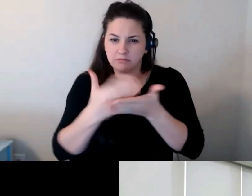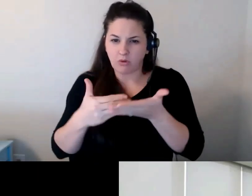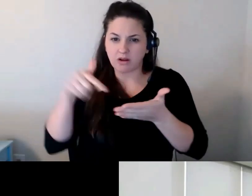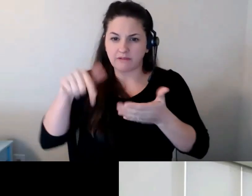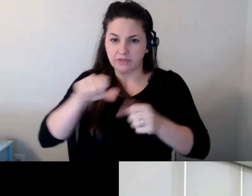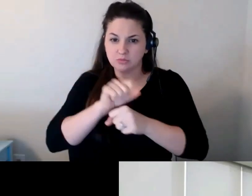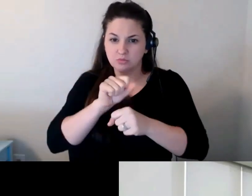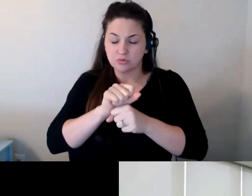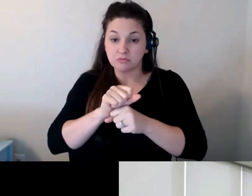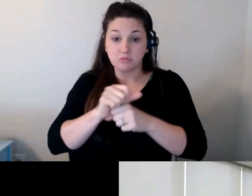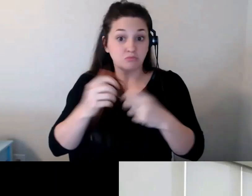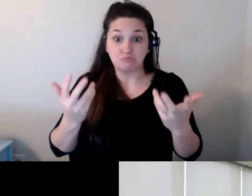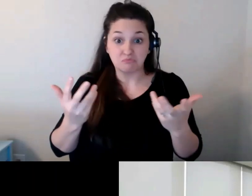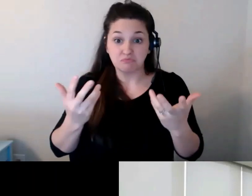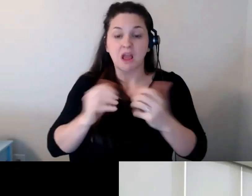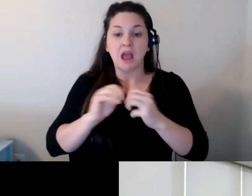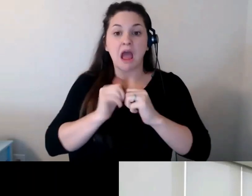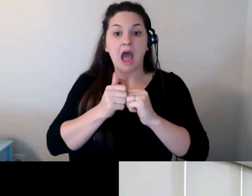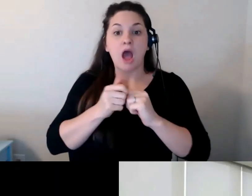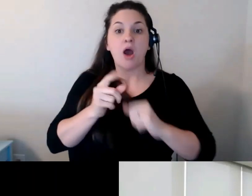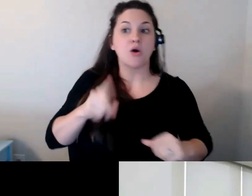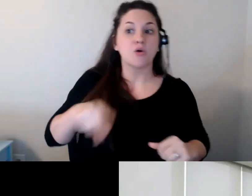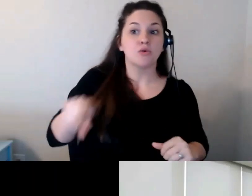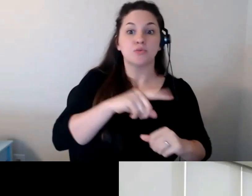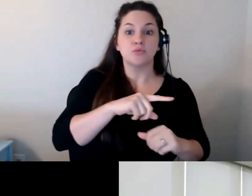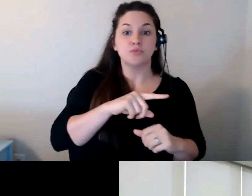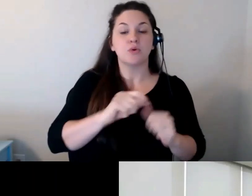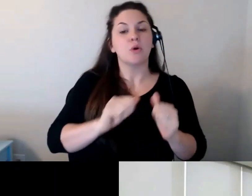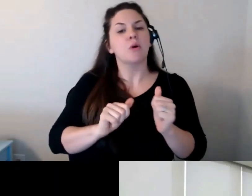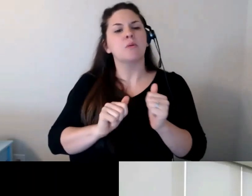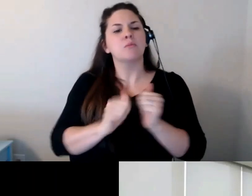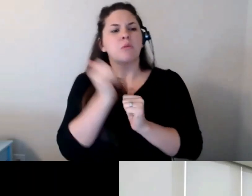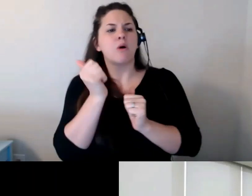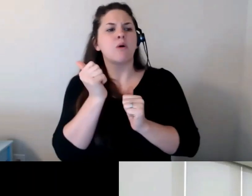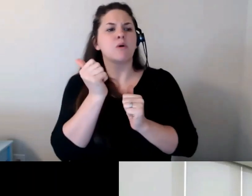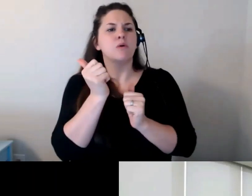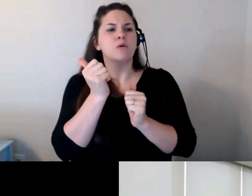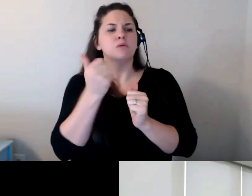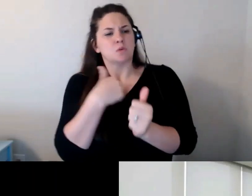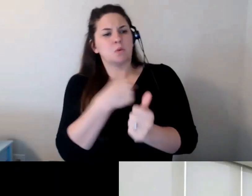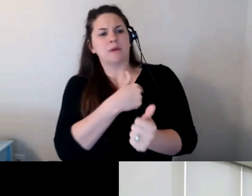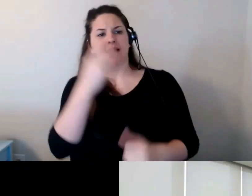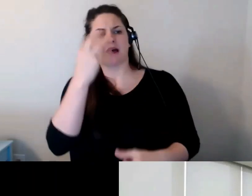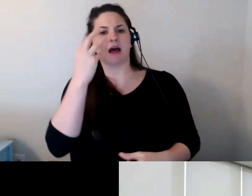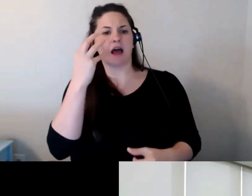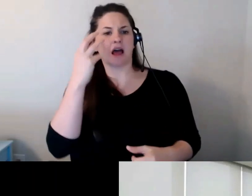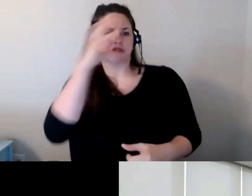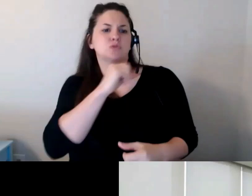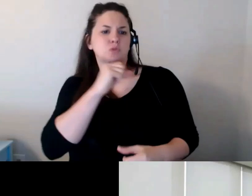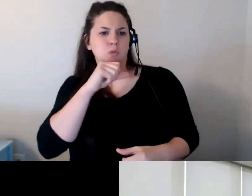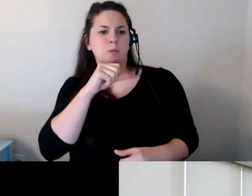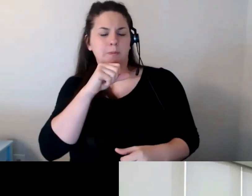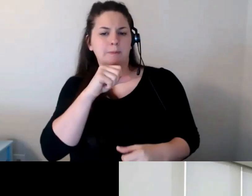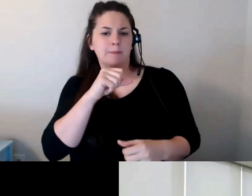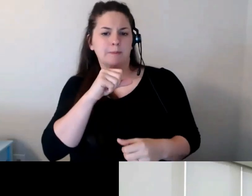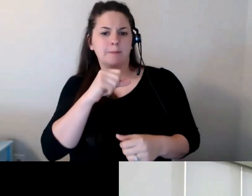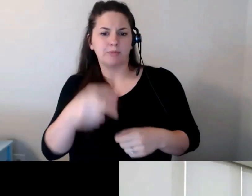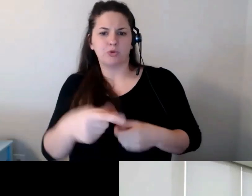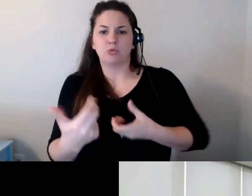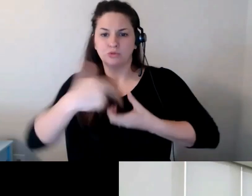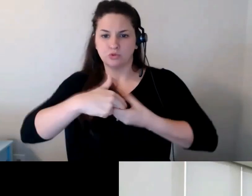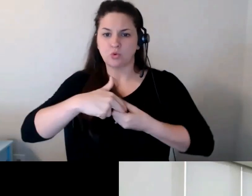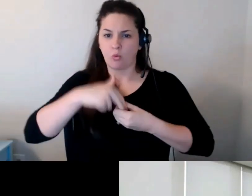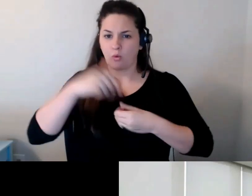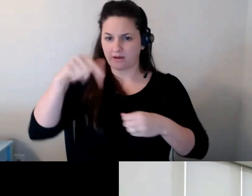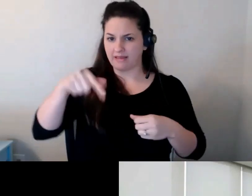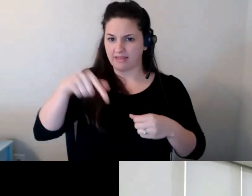is how those of you, most of whom we assume on this call or on this